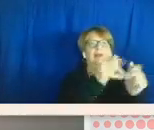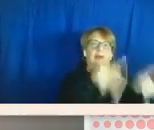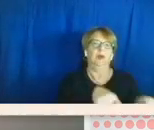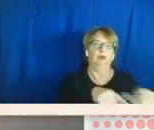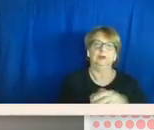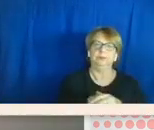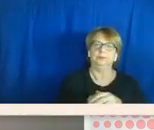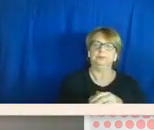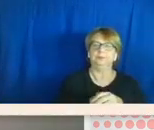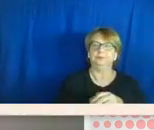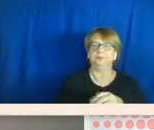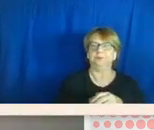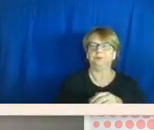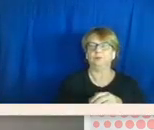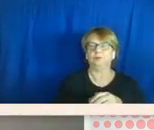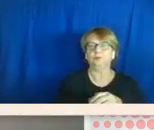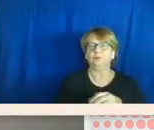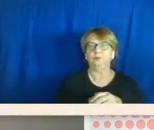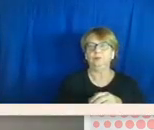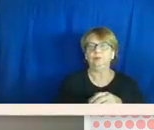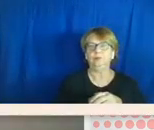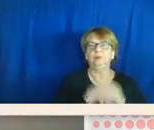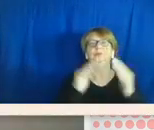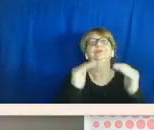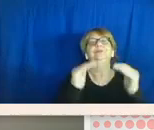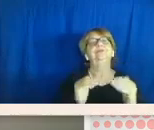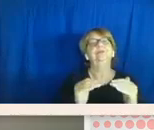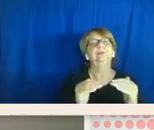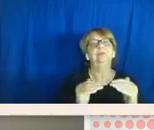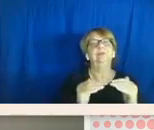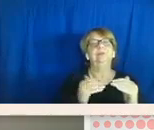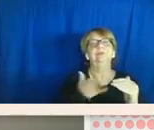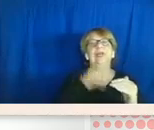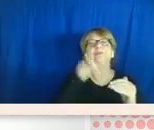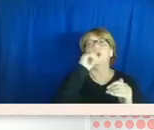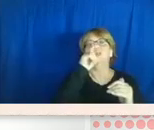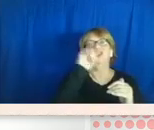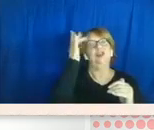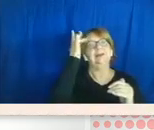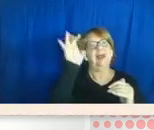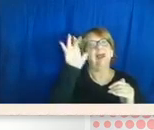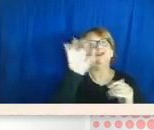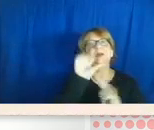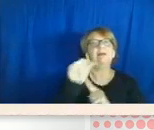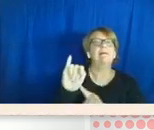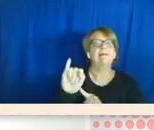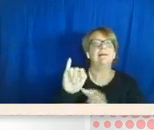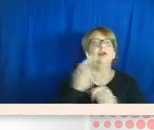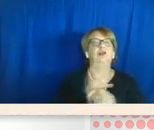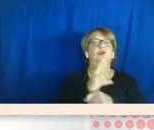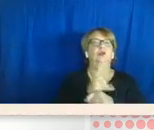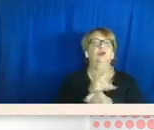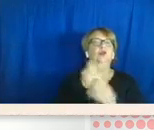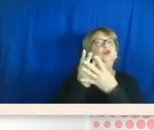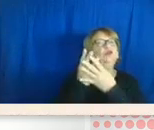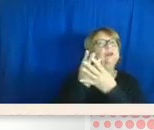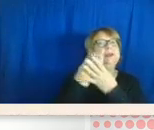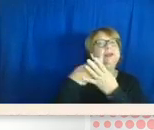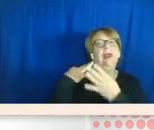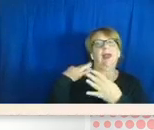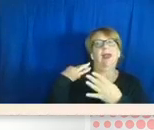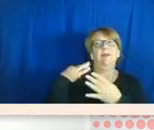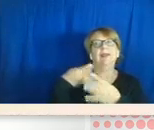Next slide. We have artificial intelligence being used to screen applicants. But